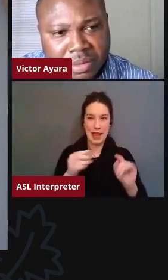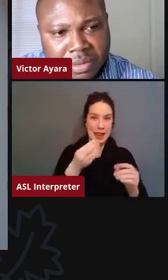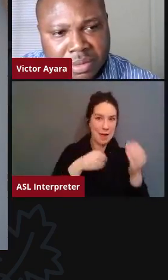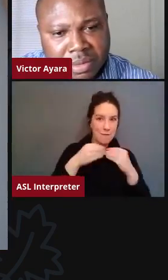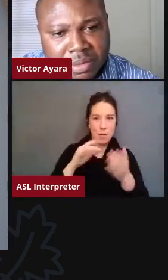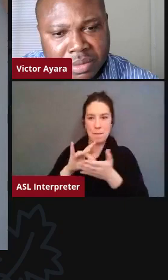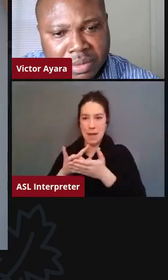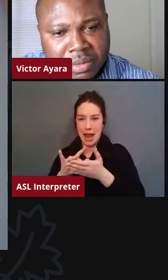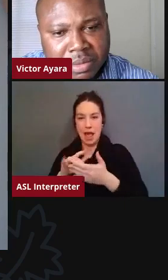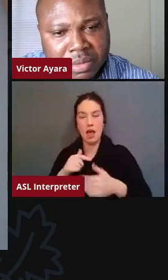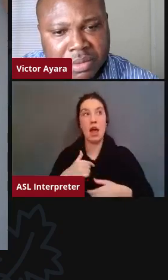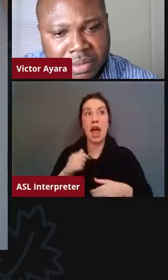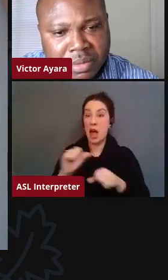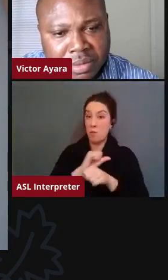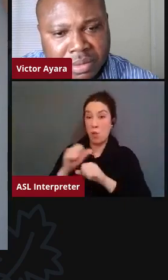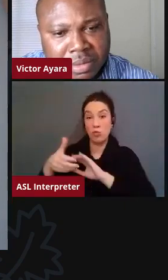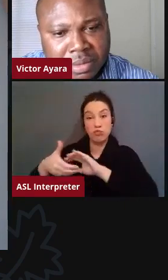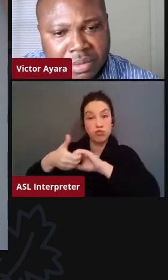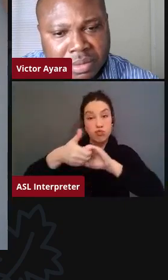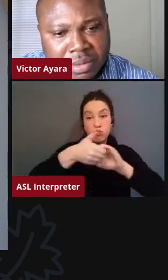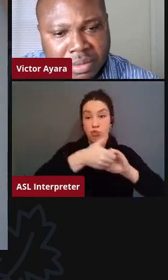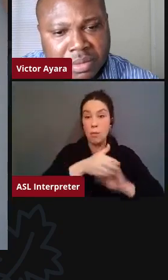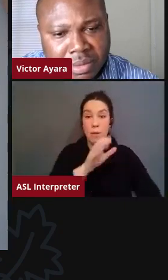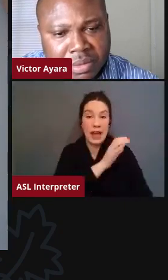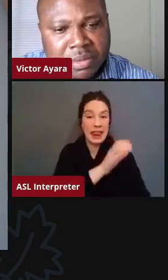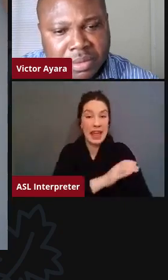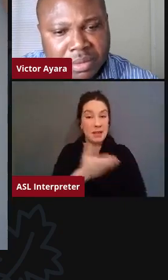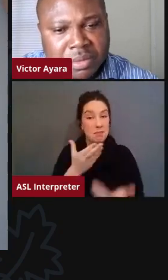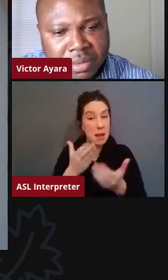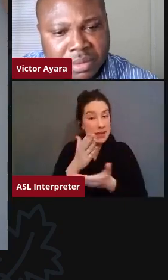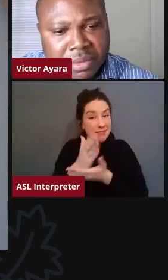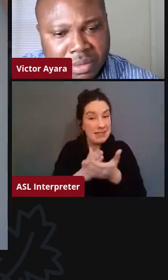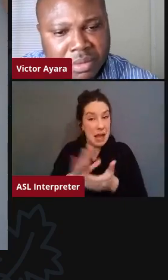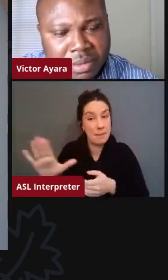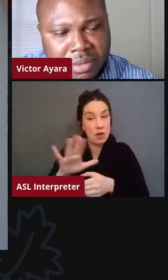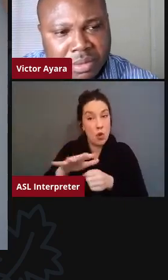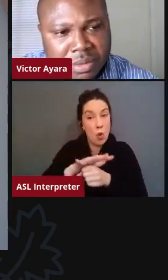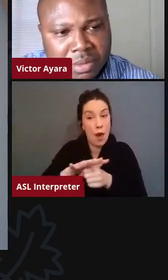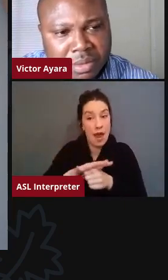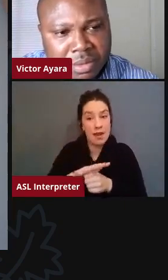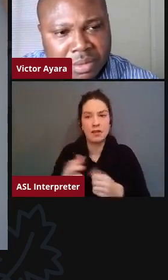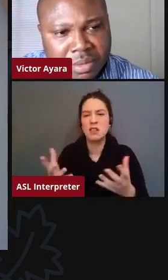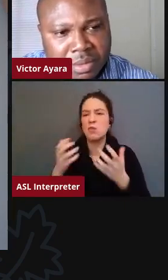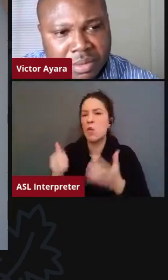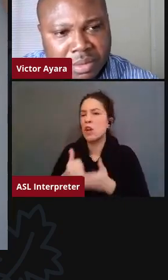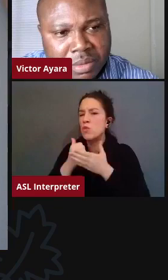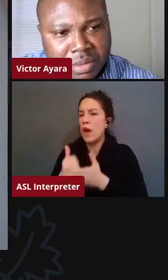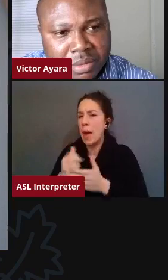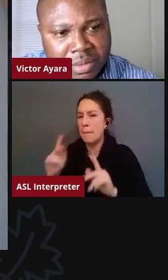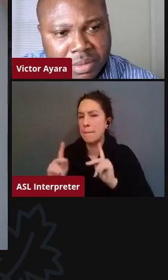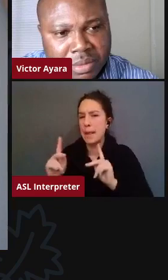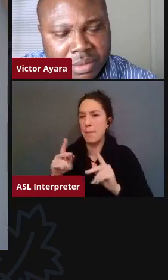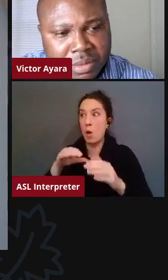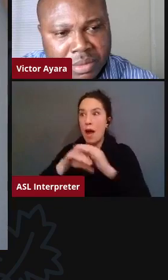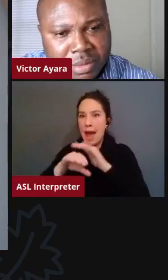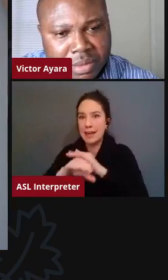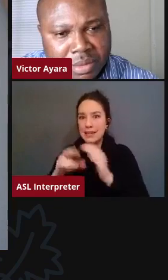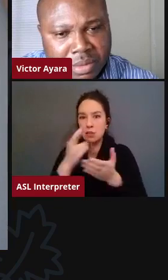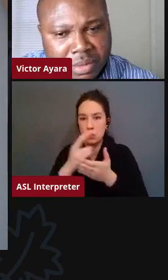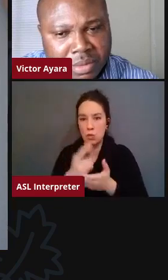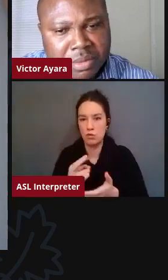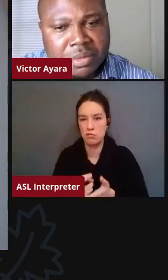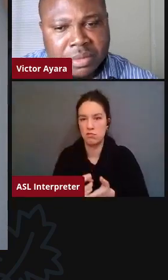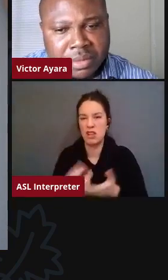federally qualified health center clinics, so there might be some in your areas, to help people get access to these resources without having to go into